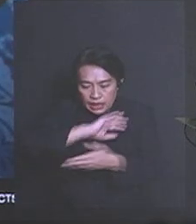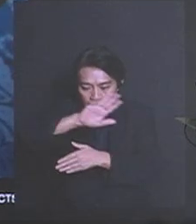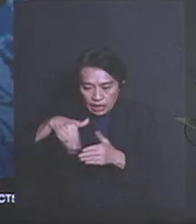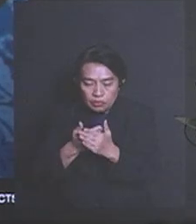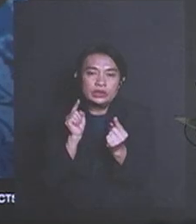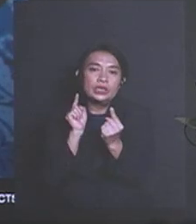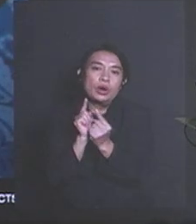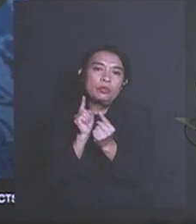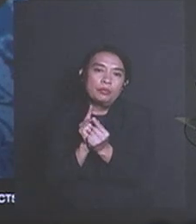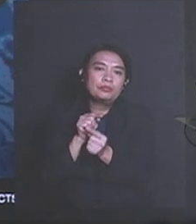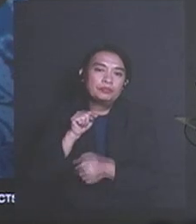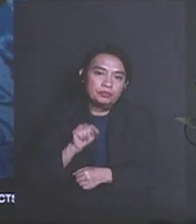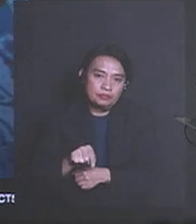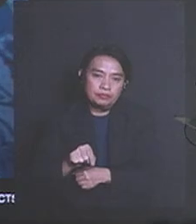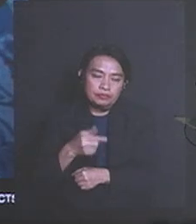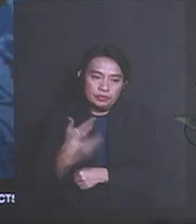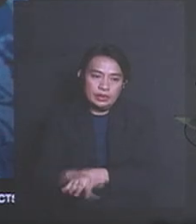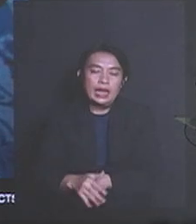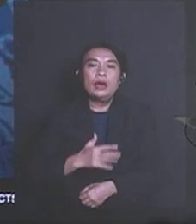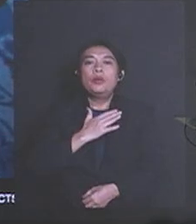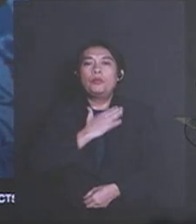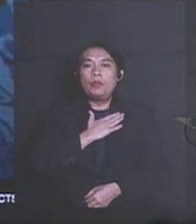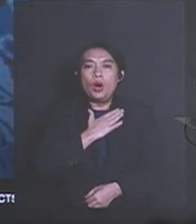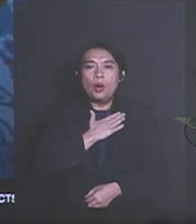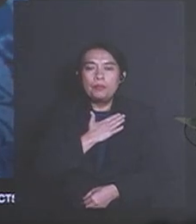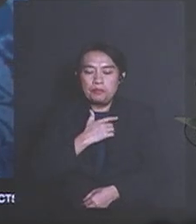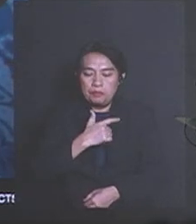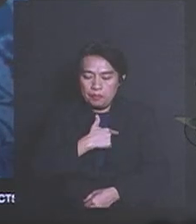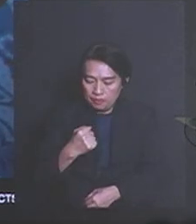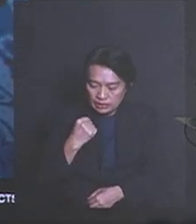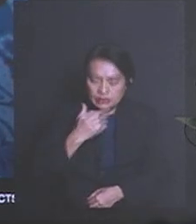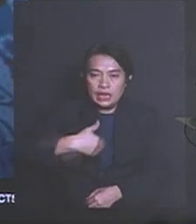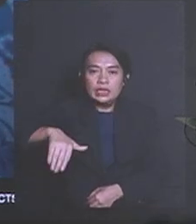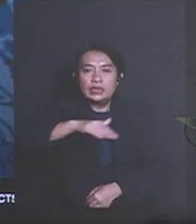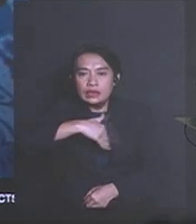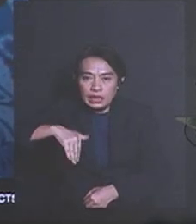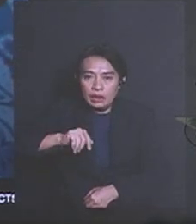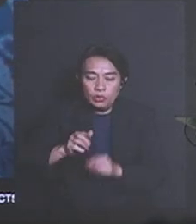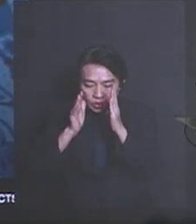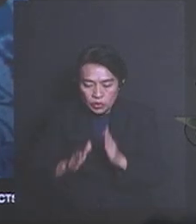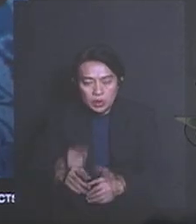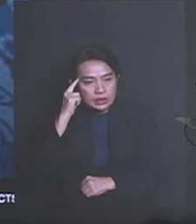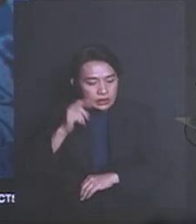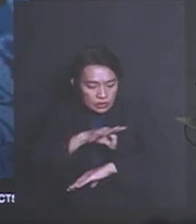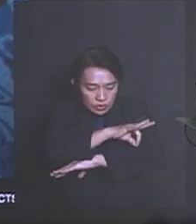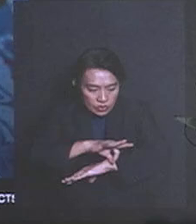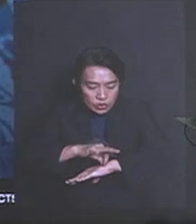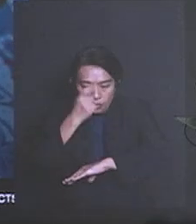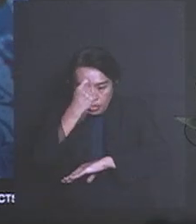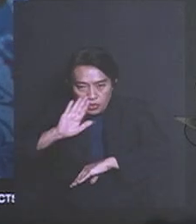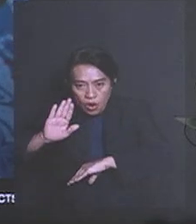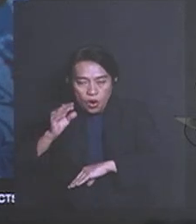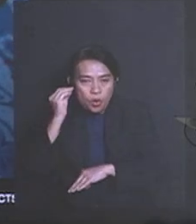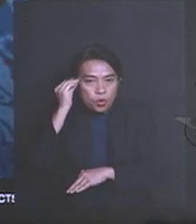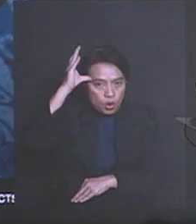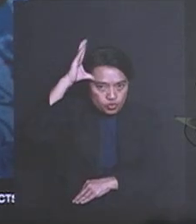But at least I do believe that all of us as an architect, with our knowledge, our skill, our creativity,